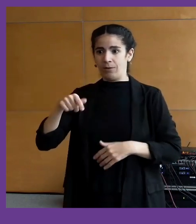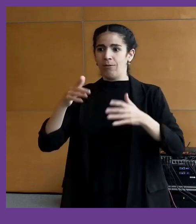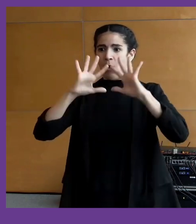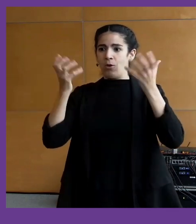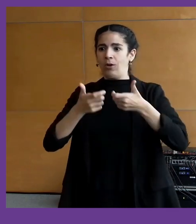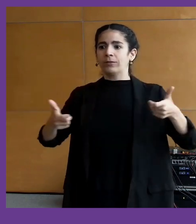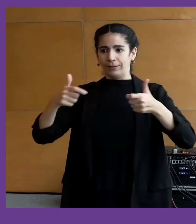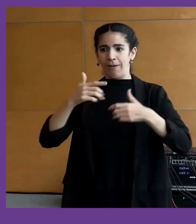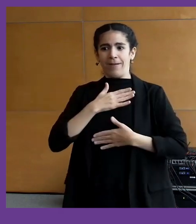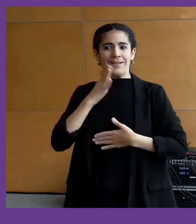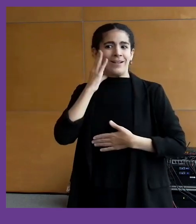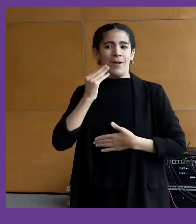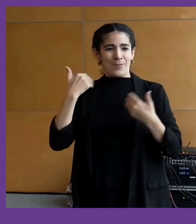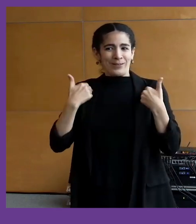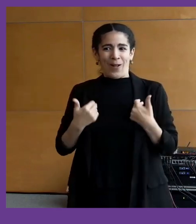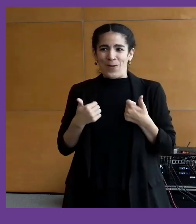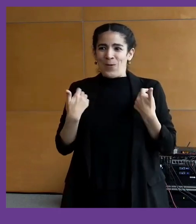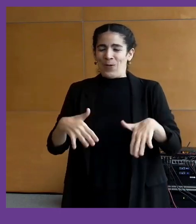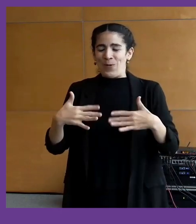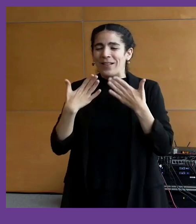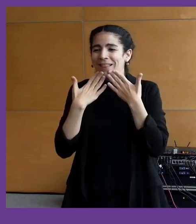That's all the best.